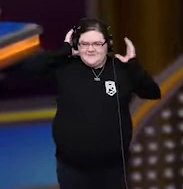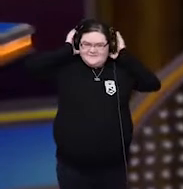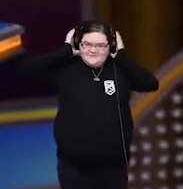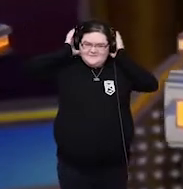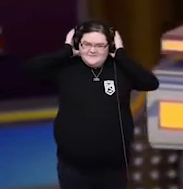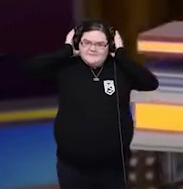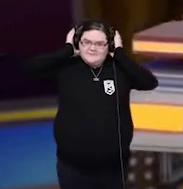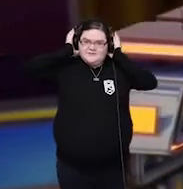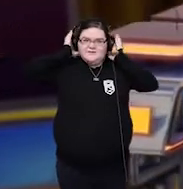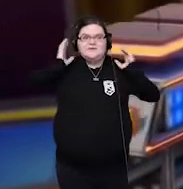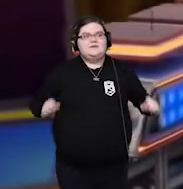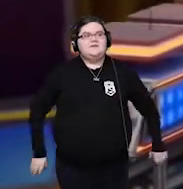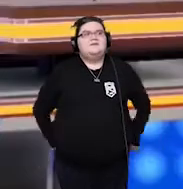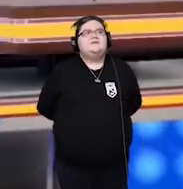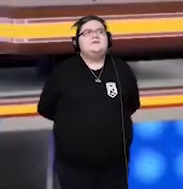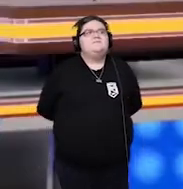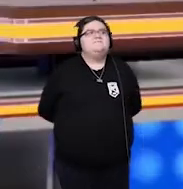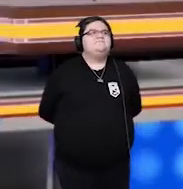Alright. Let's play. Right, food.